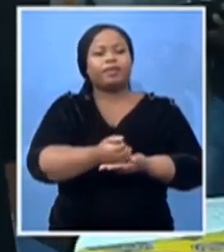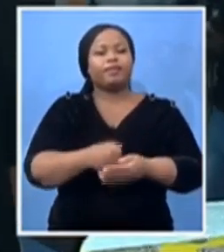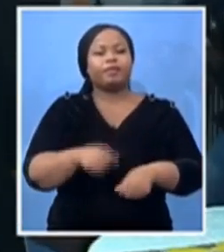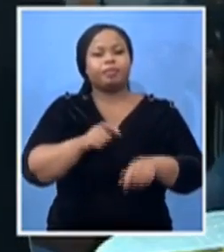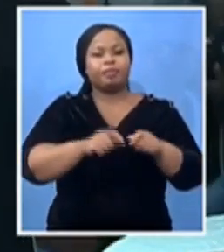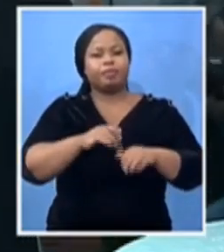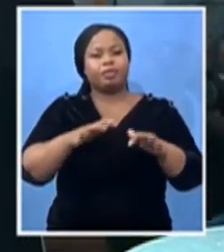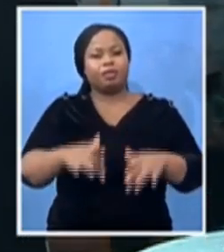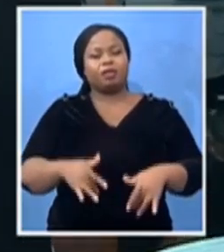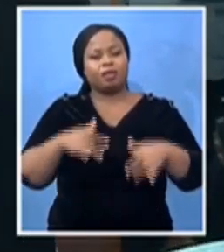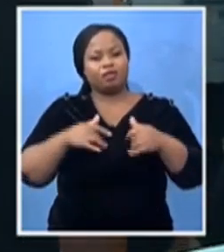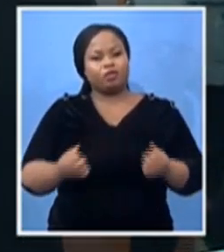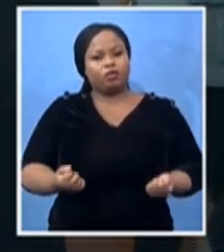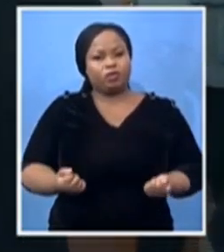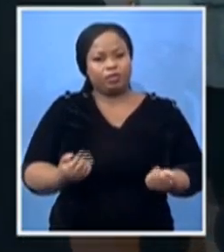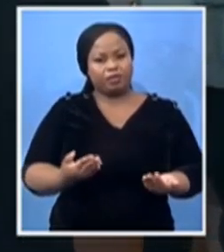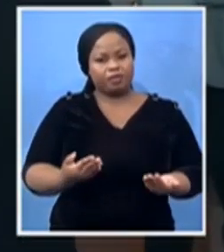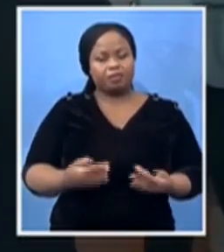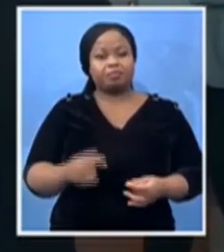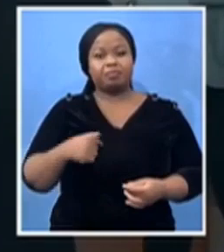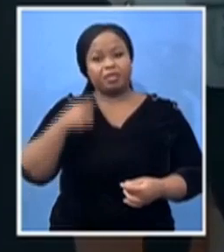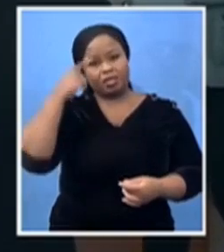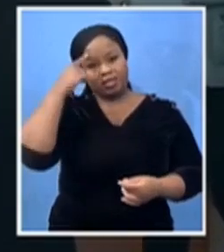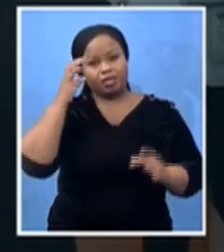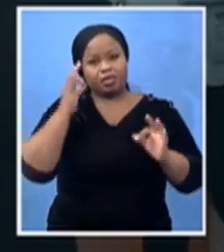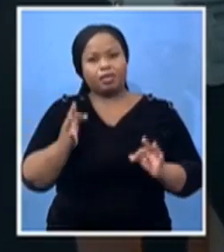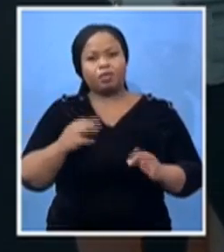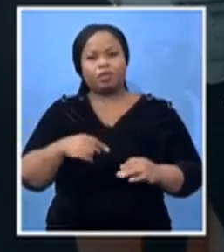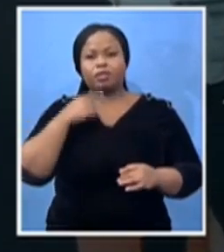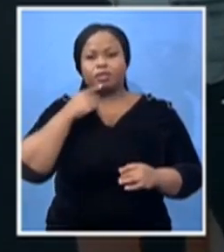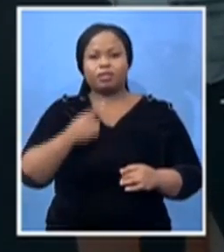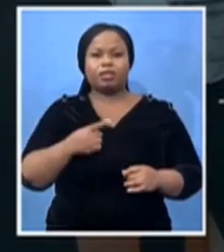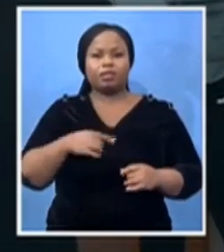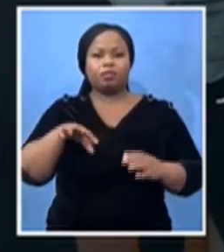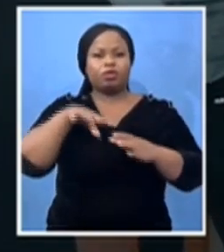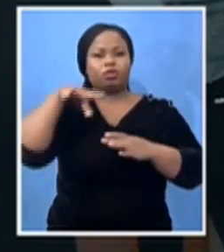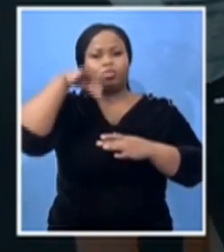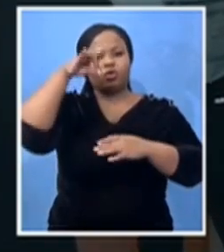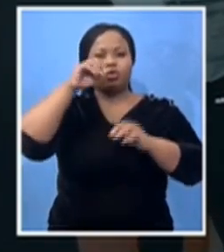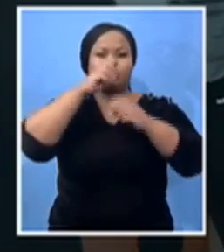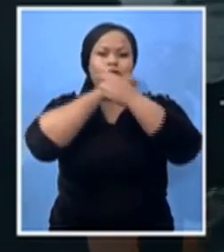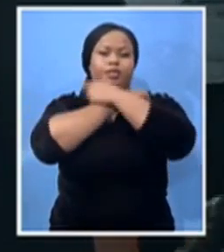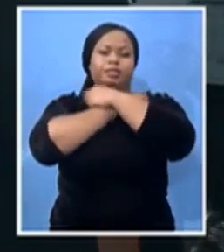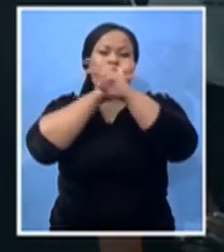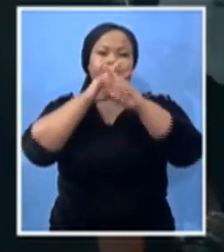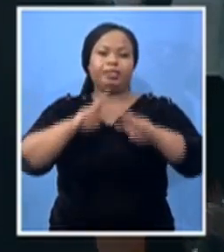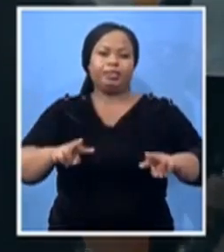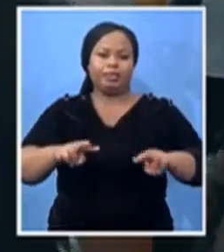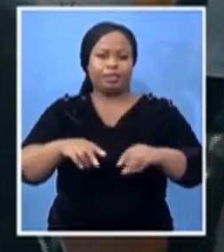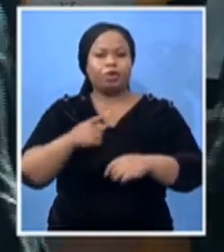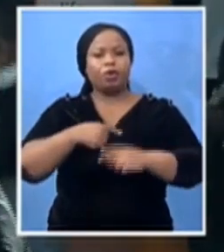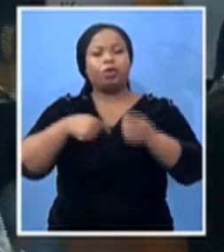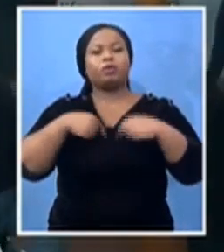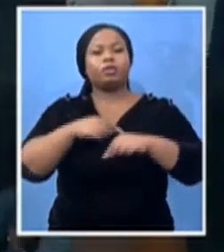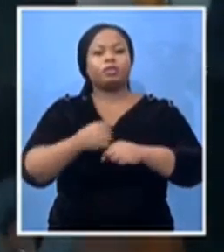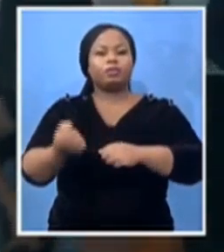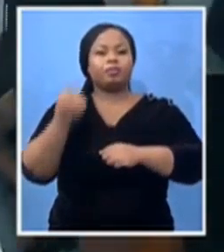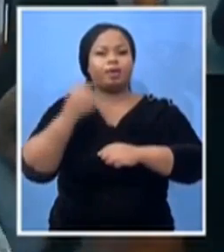level we can say, can their soul rest in power. Thank you.